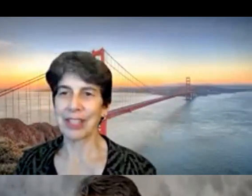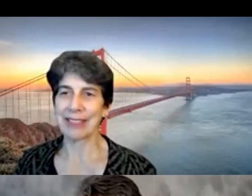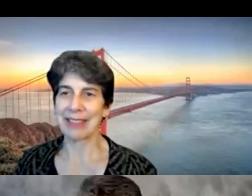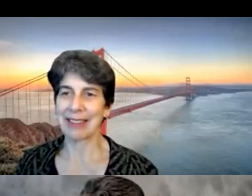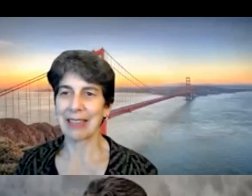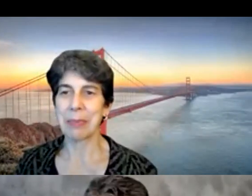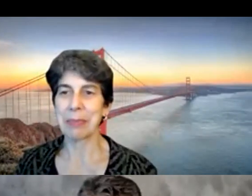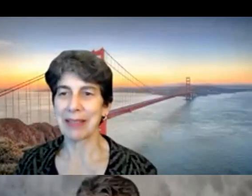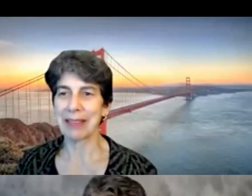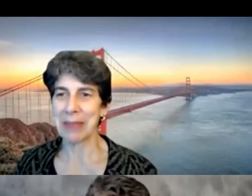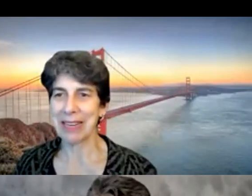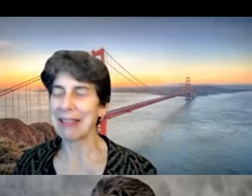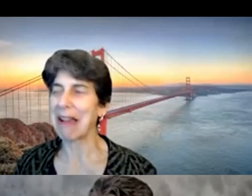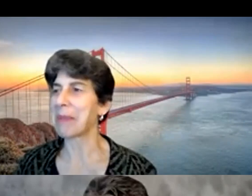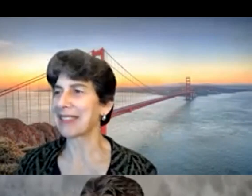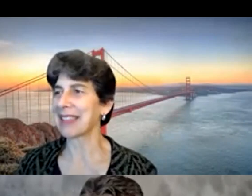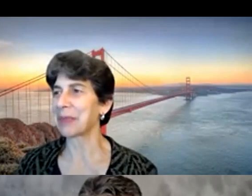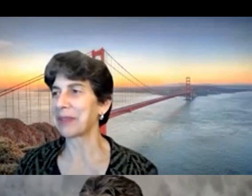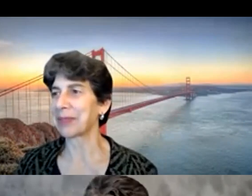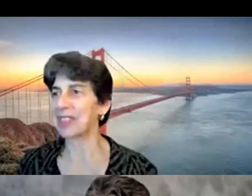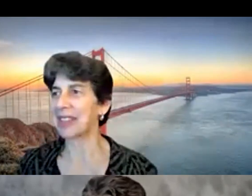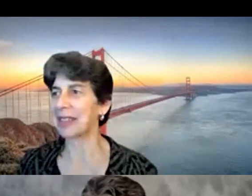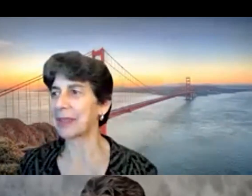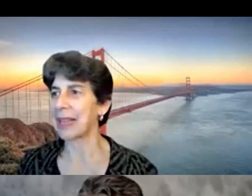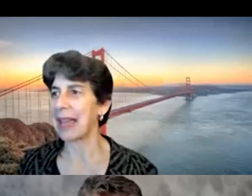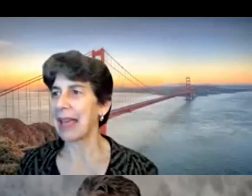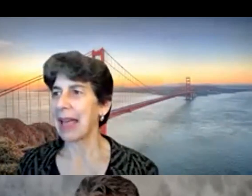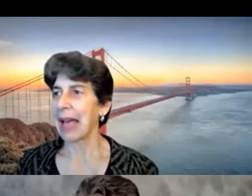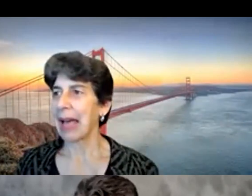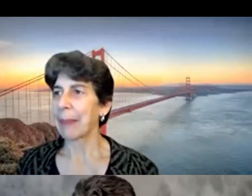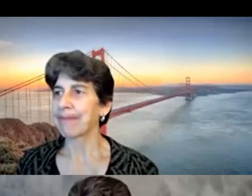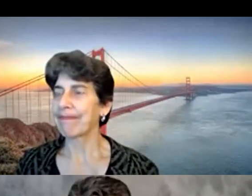and passionate committed comments that we've received.